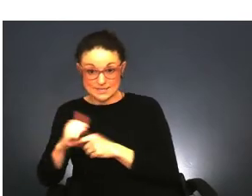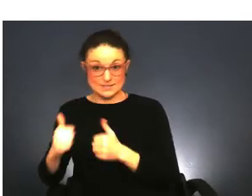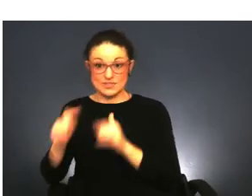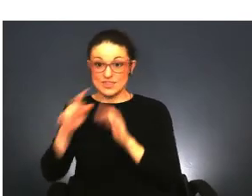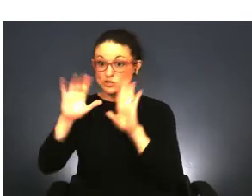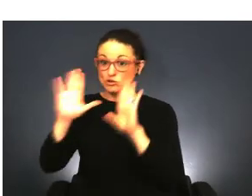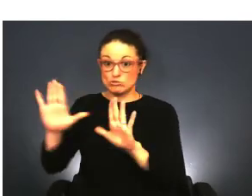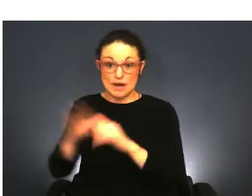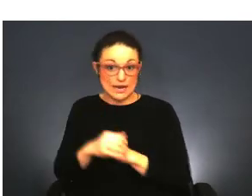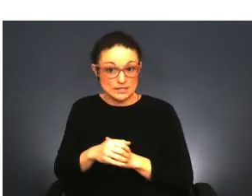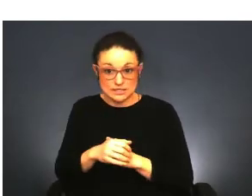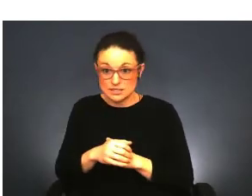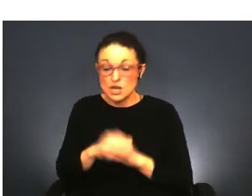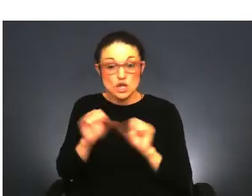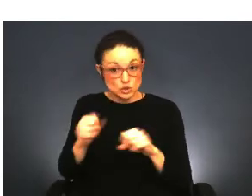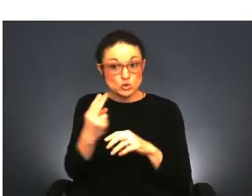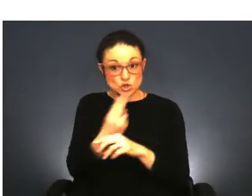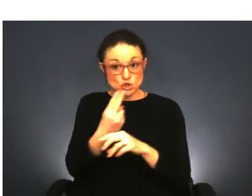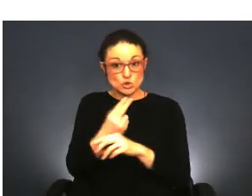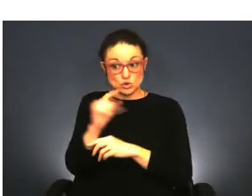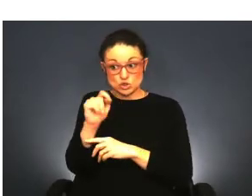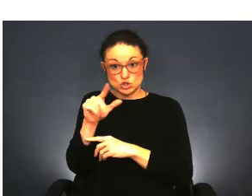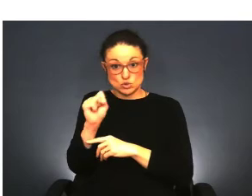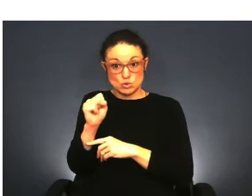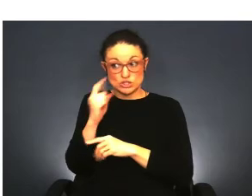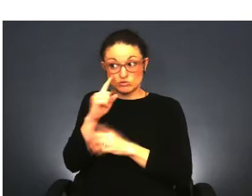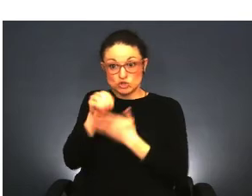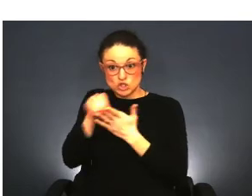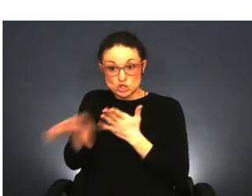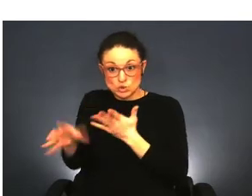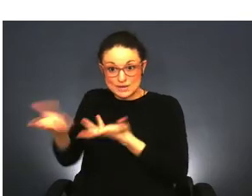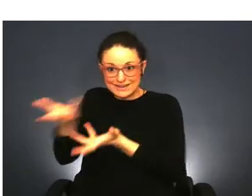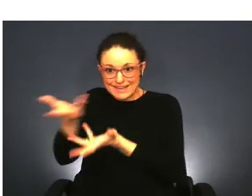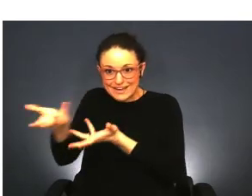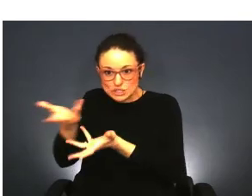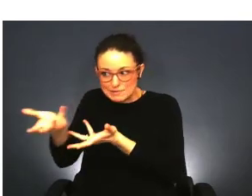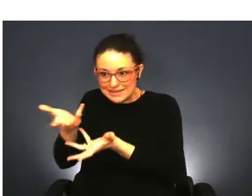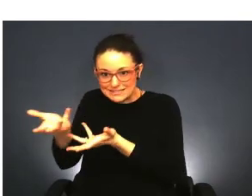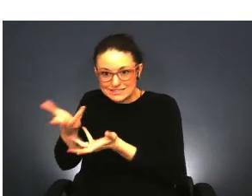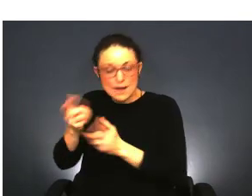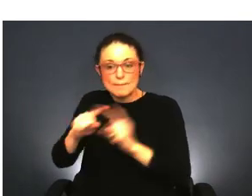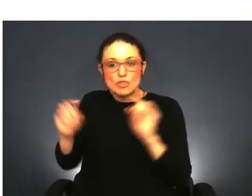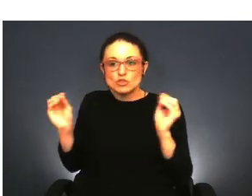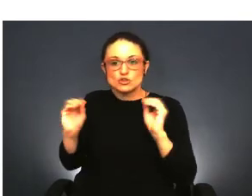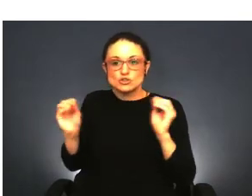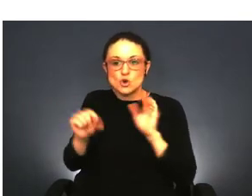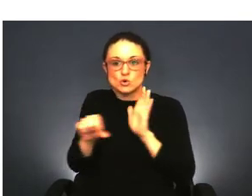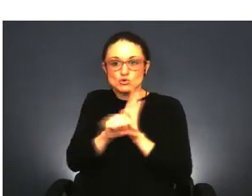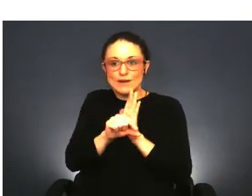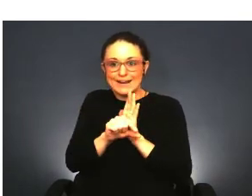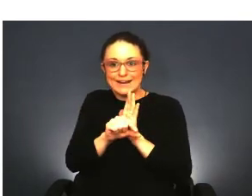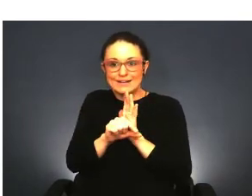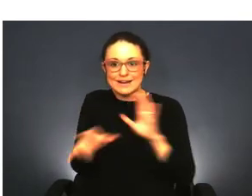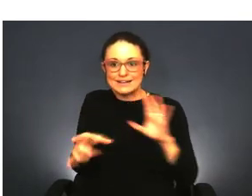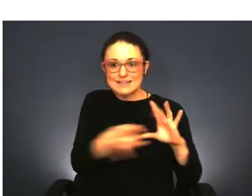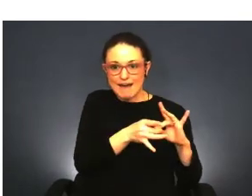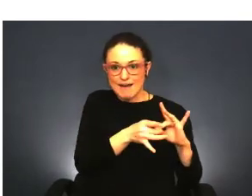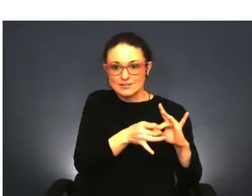means that you can use these tools for student engagement in a way that doesn't have a grade attached to them. All